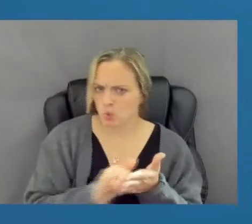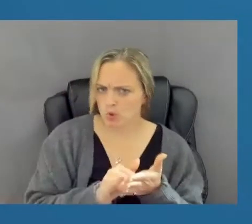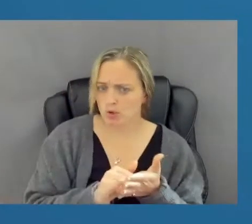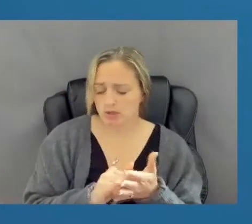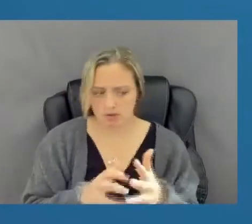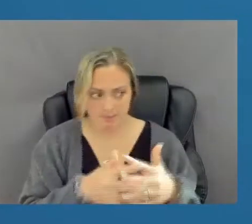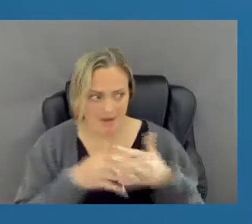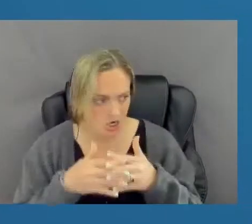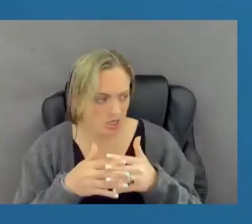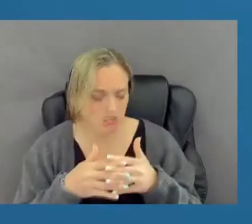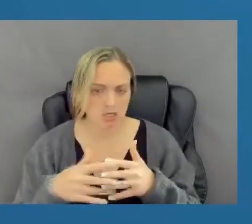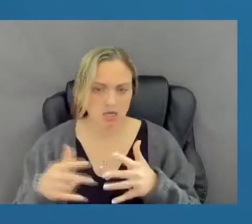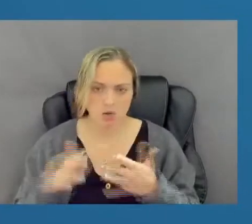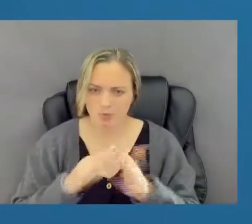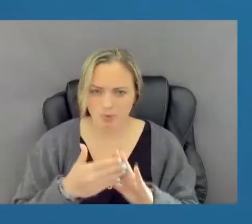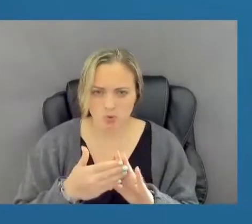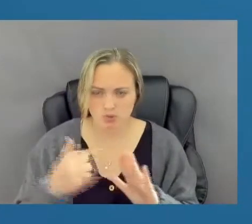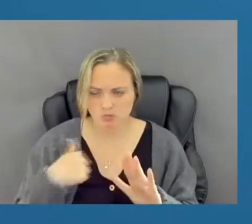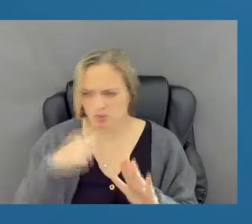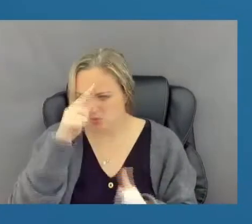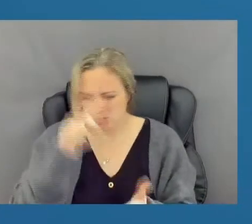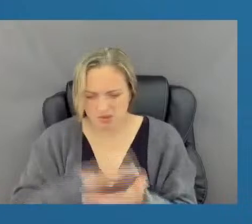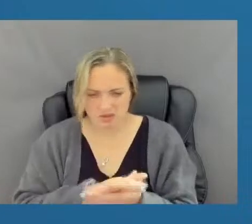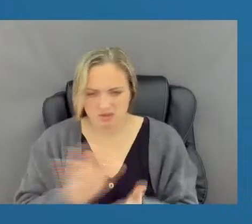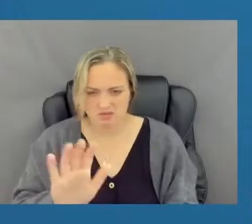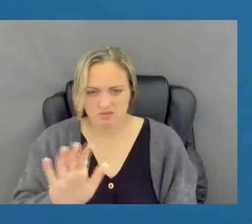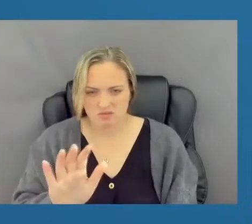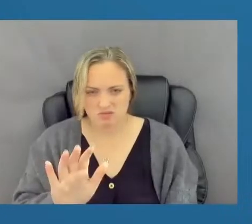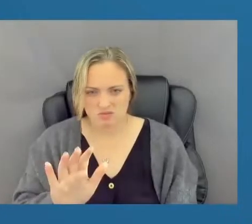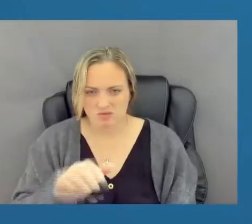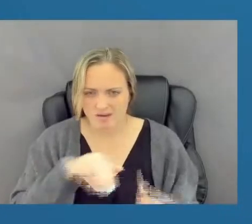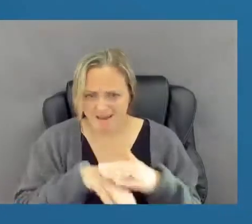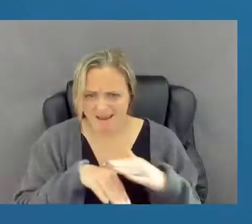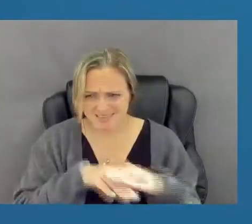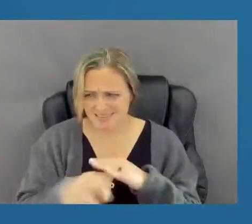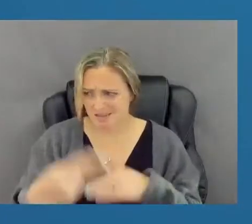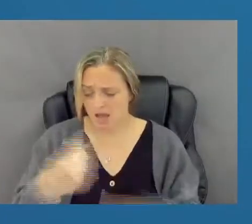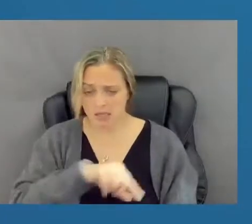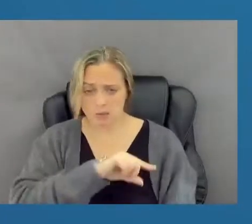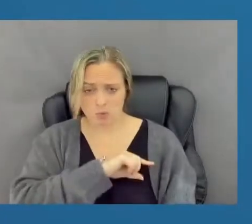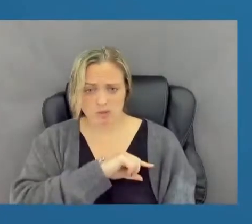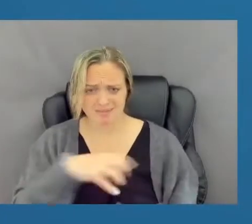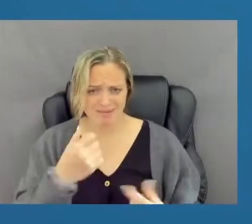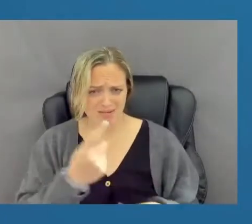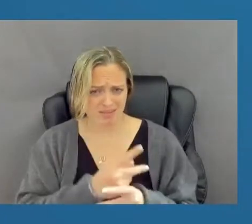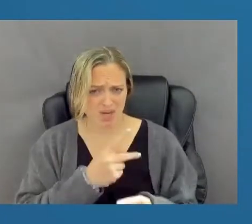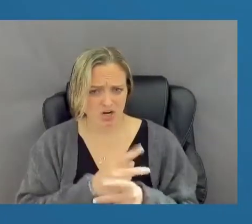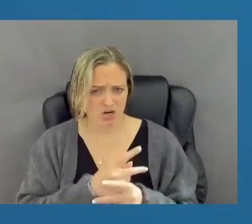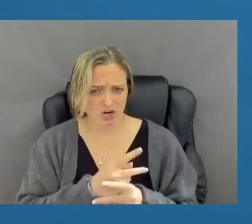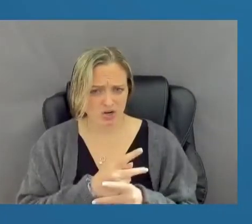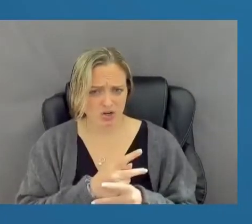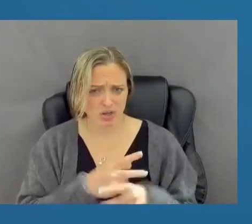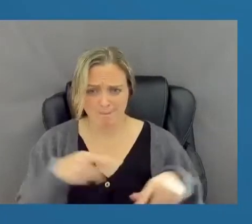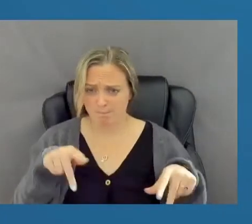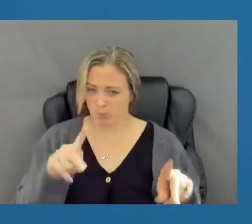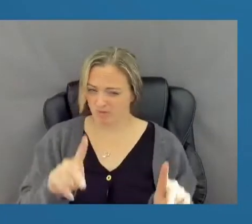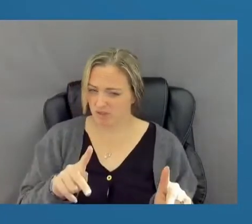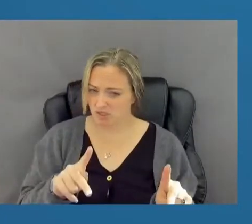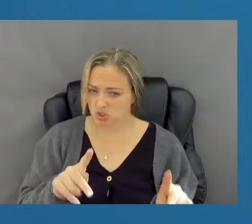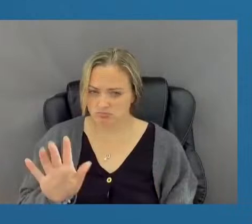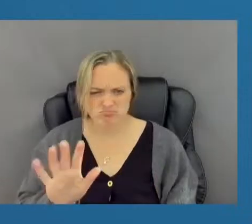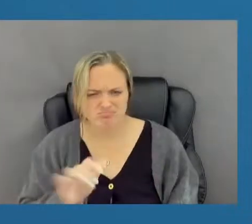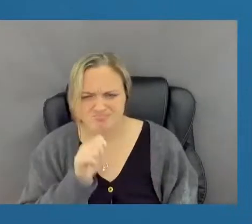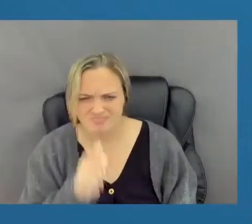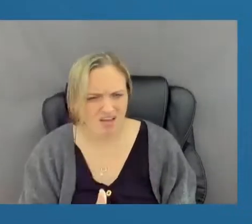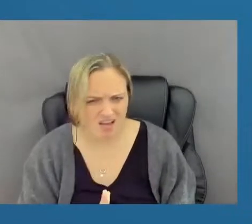communities, we don't believe that access to high-quality health care is a privilege. No,